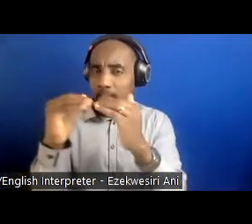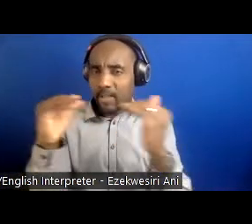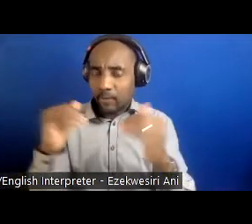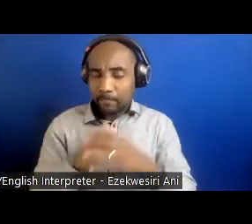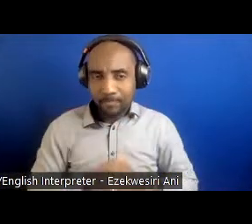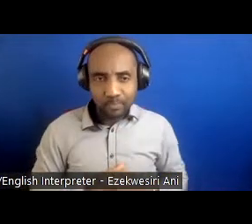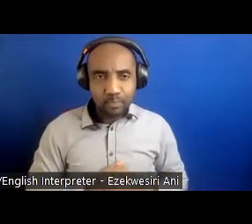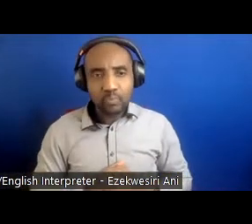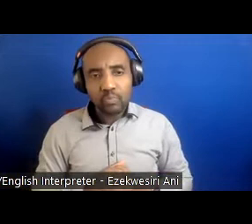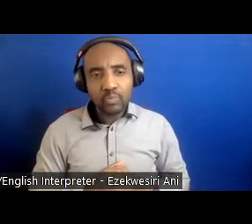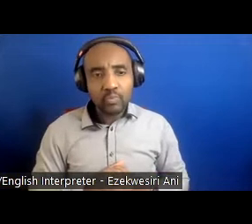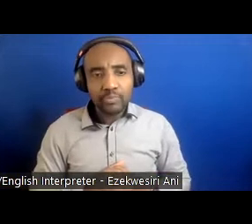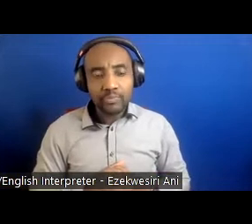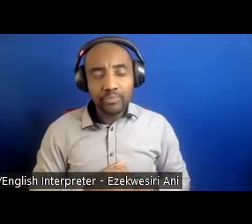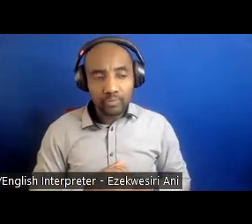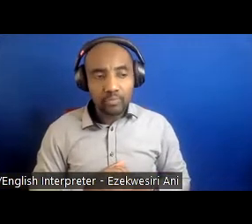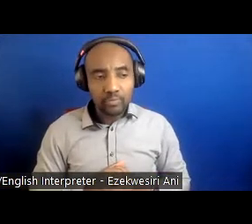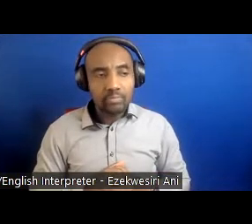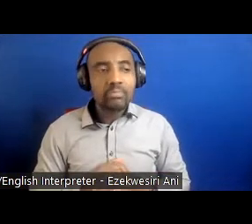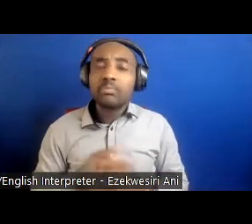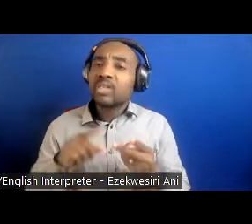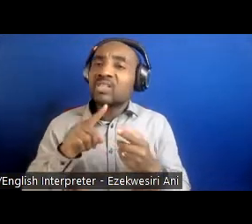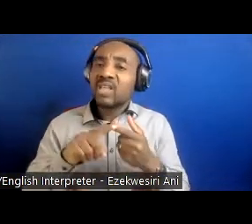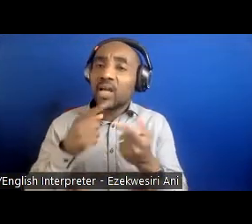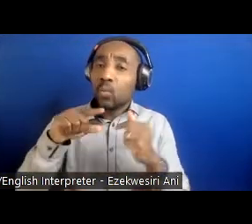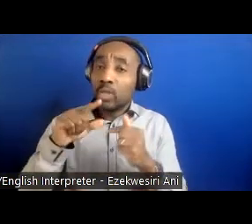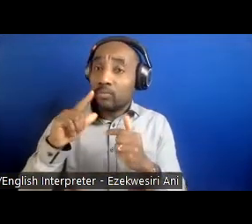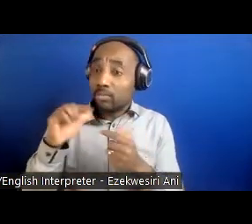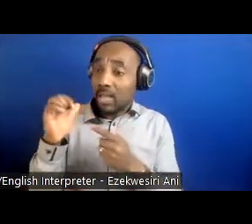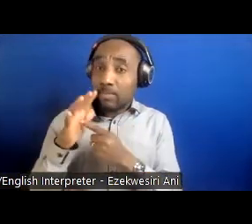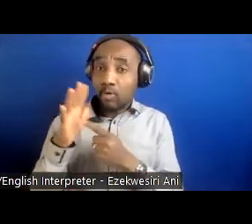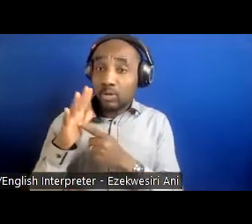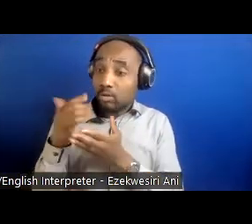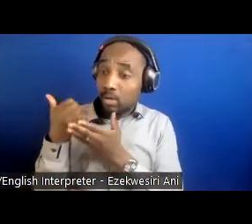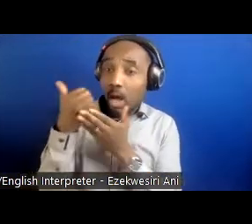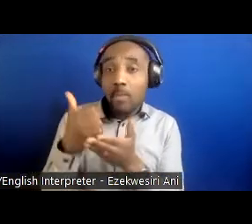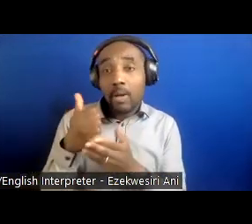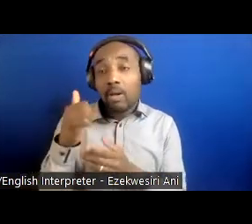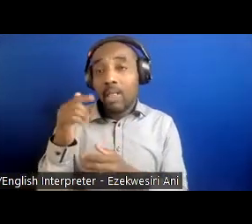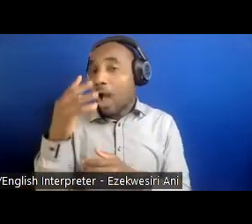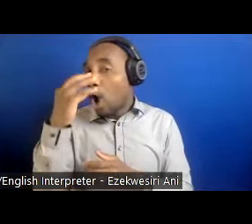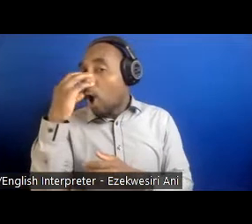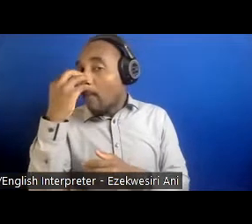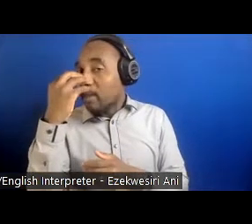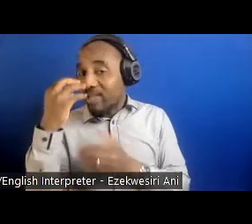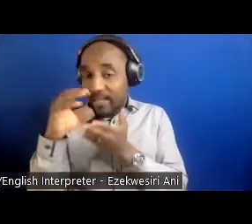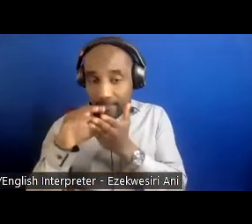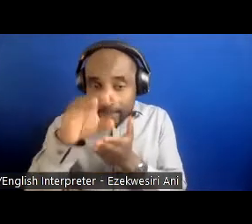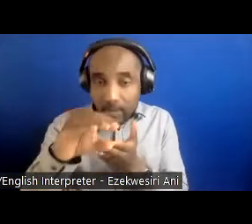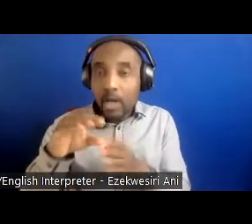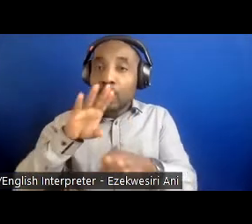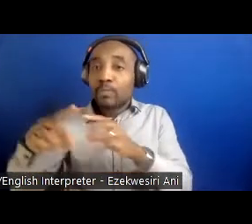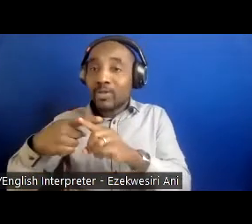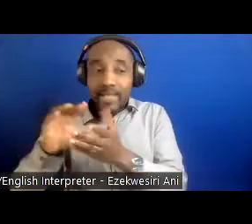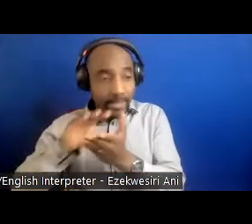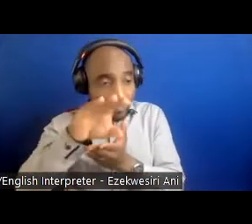have also been pivotal as a distribution funder for funders such as Comet Relief and Sport England, enabling many ethnically diverse